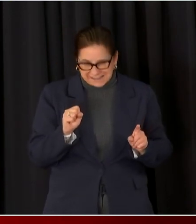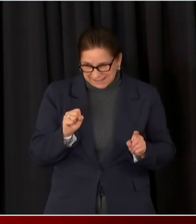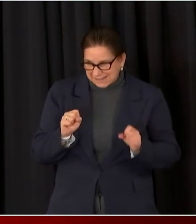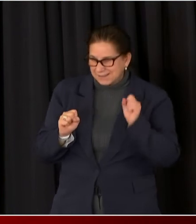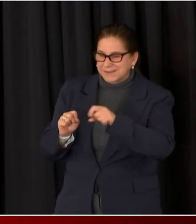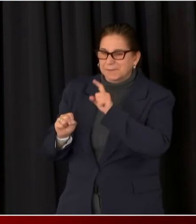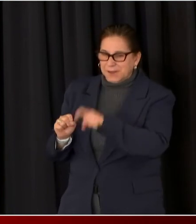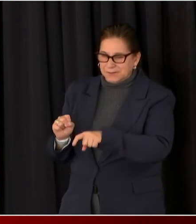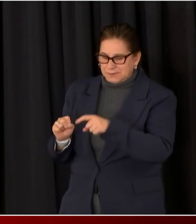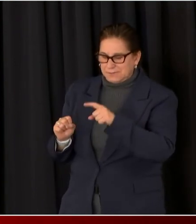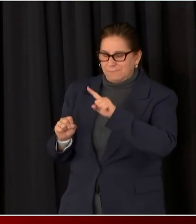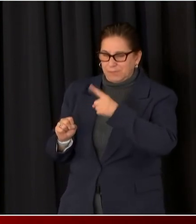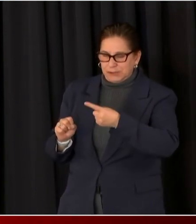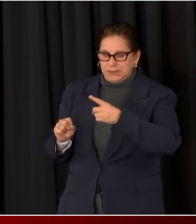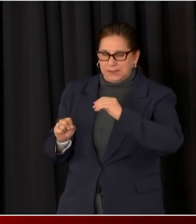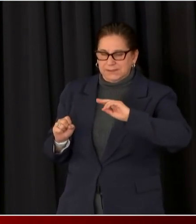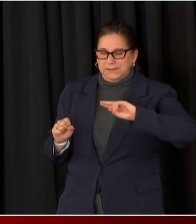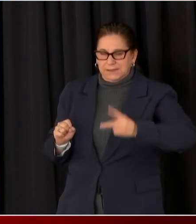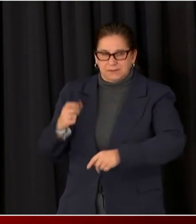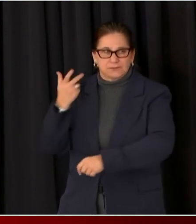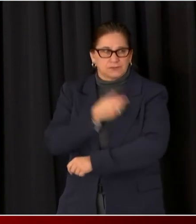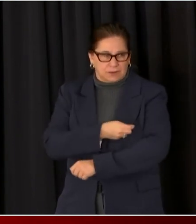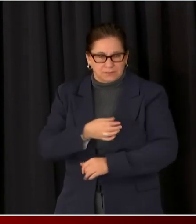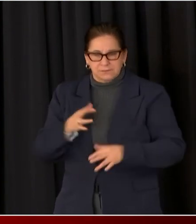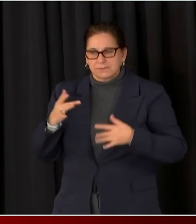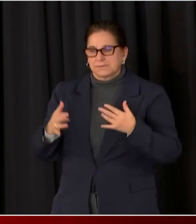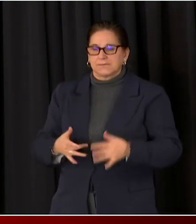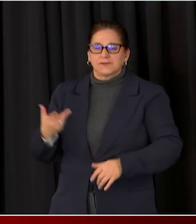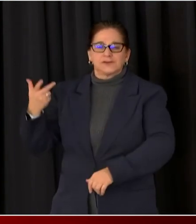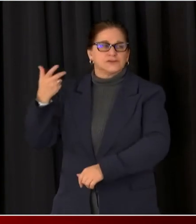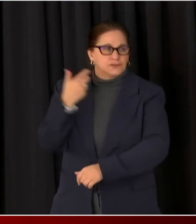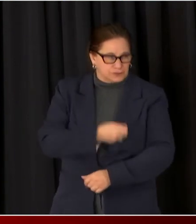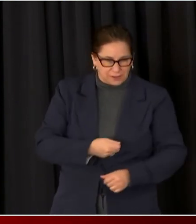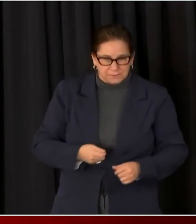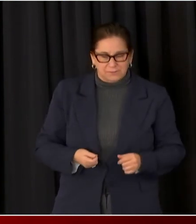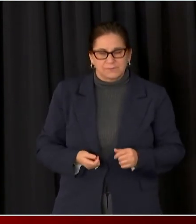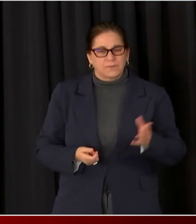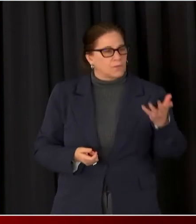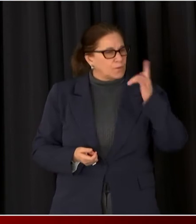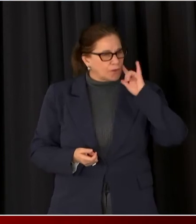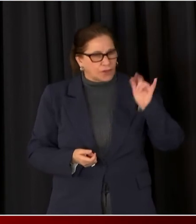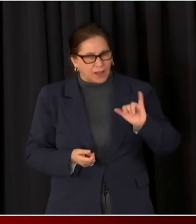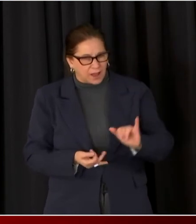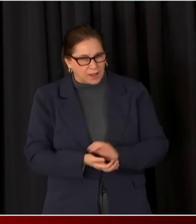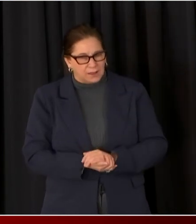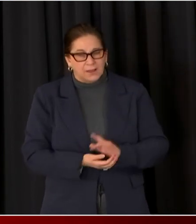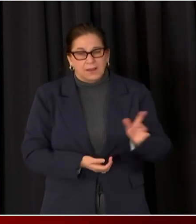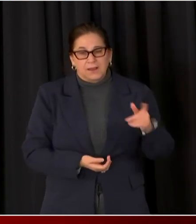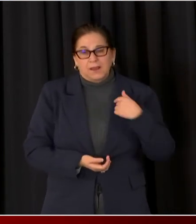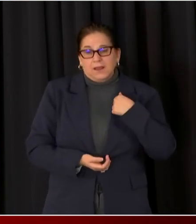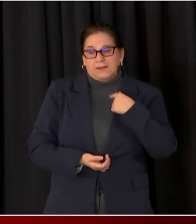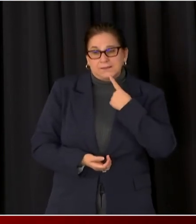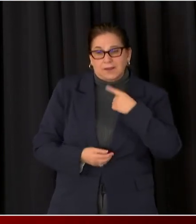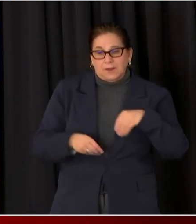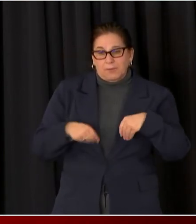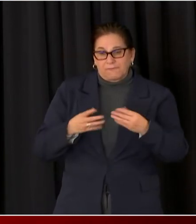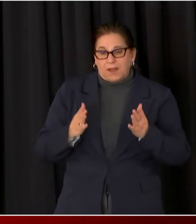shipment? We have not instructed healthcare providers to hold the second dose for the individual out of that